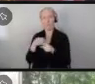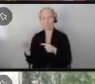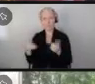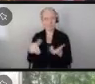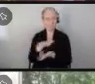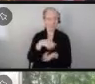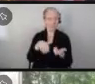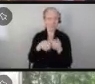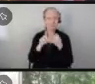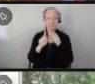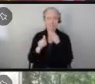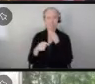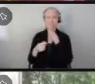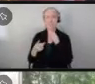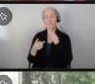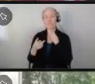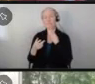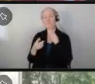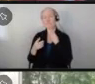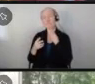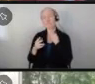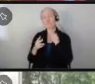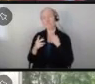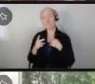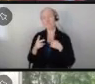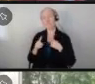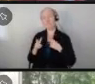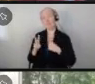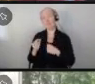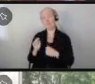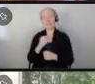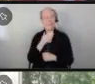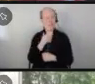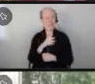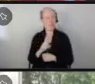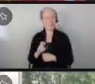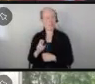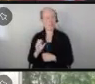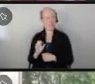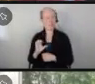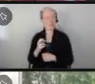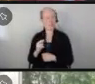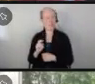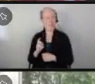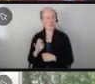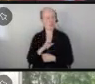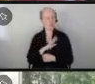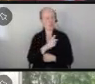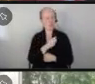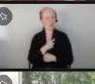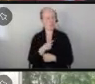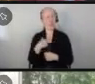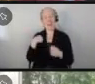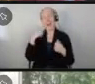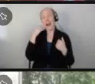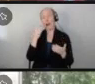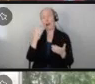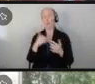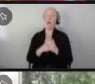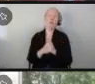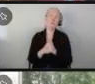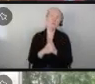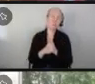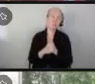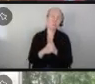Thanks for the question, Dr. Schneider. I don't know if, well, yeah, I think if